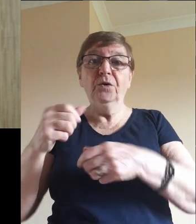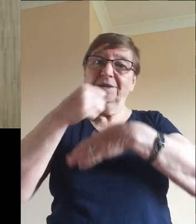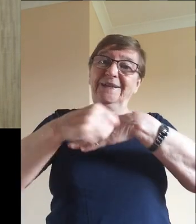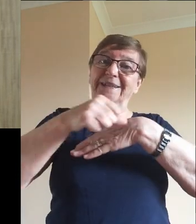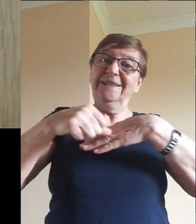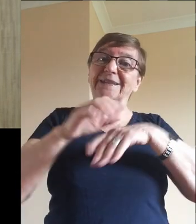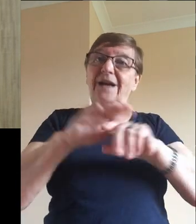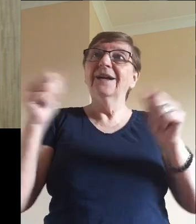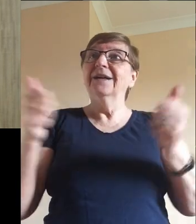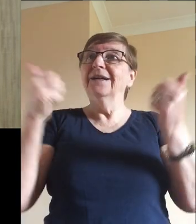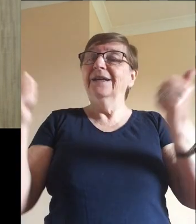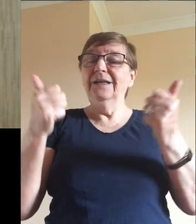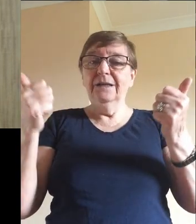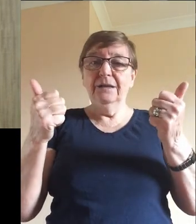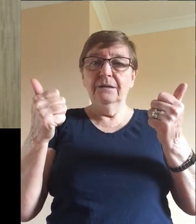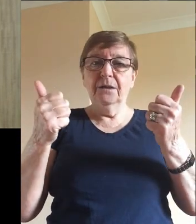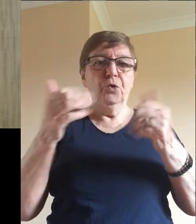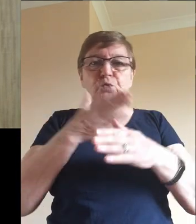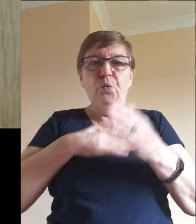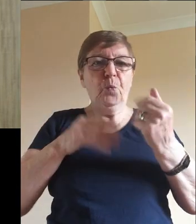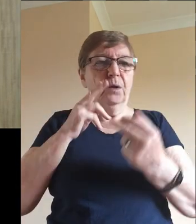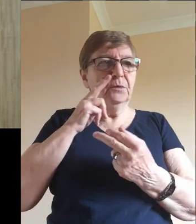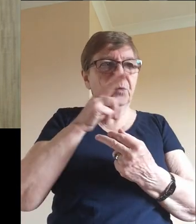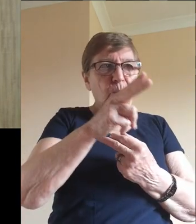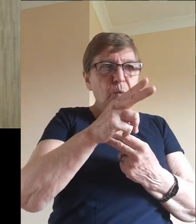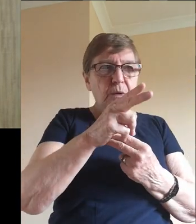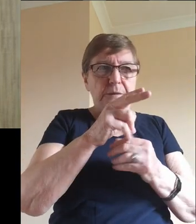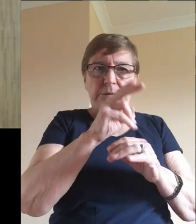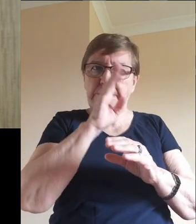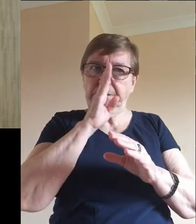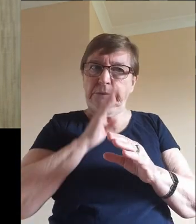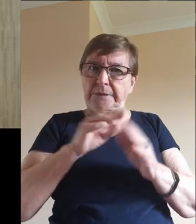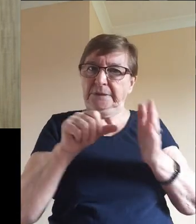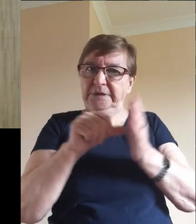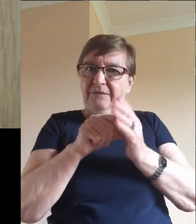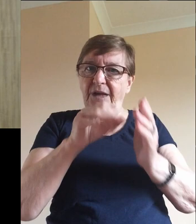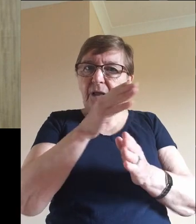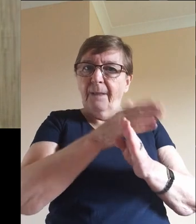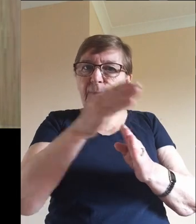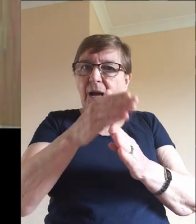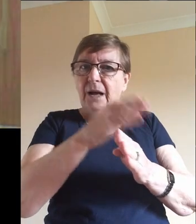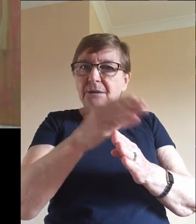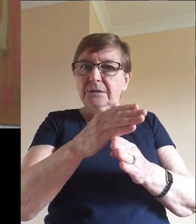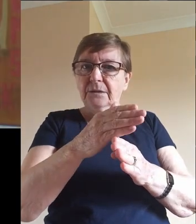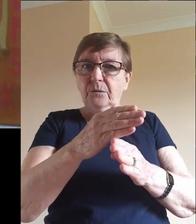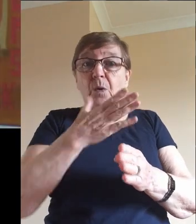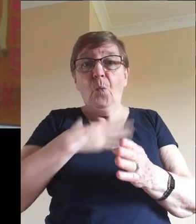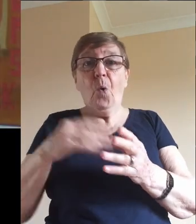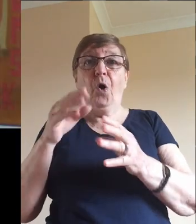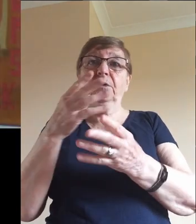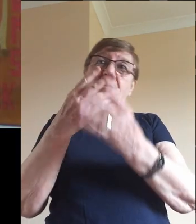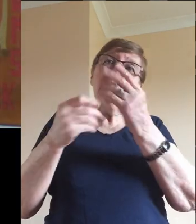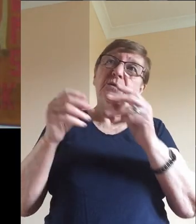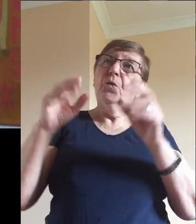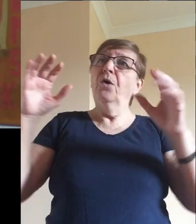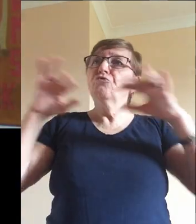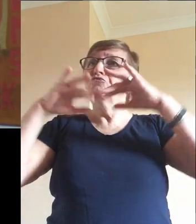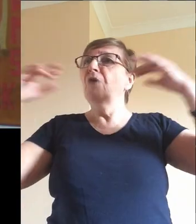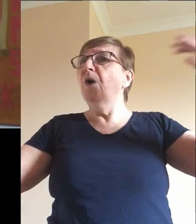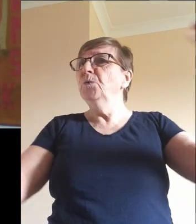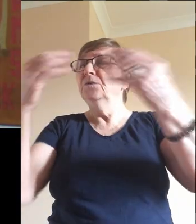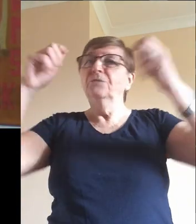but we don't want to face up to what's in between. We want the experience of the crowd and the joy and the